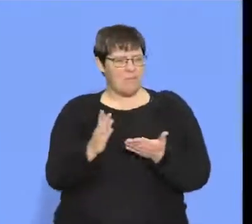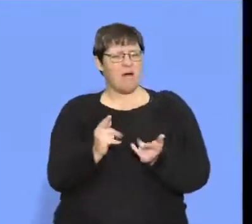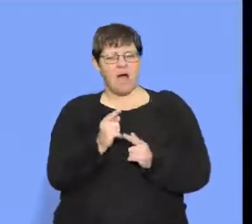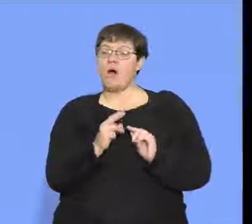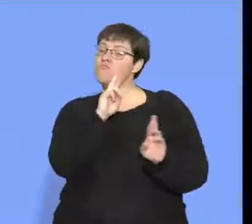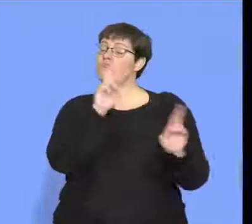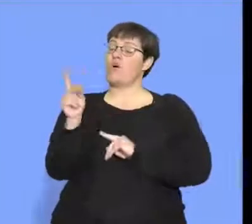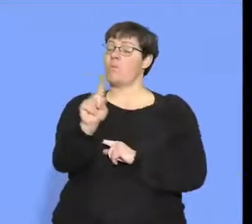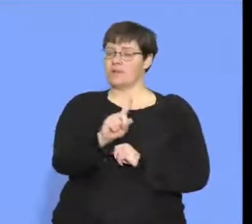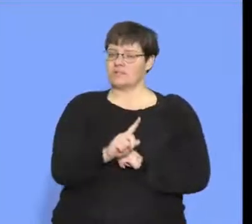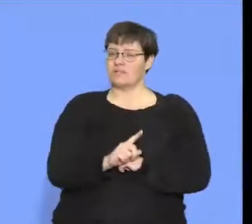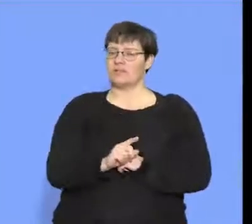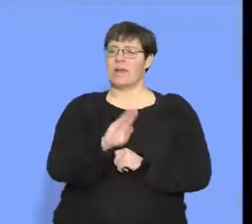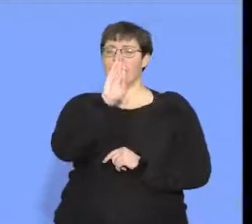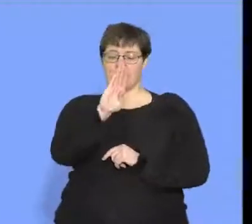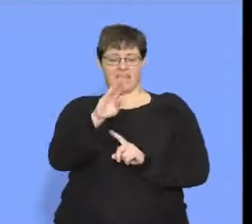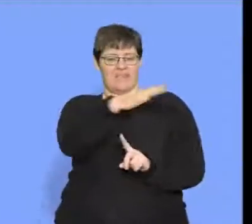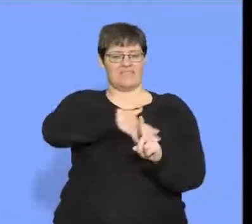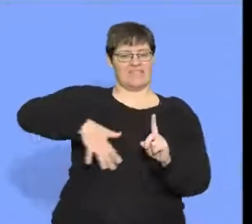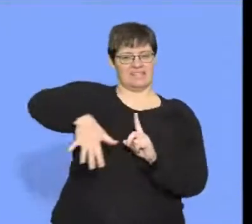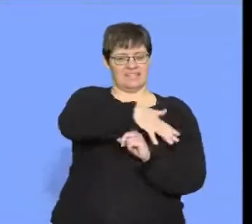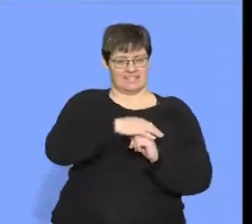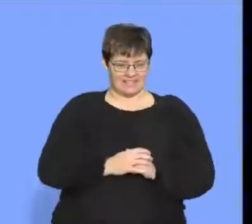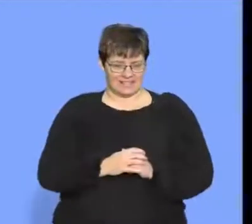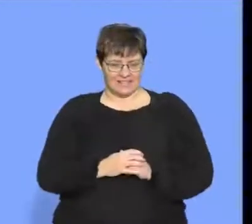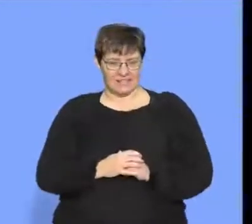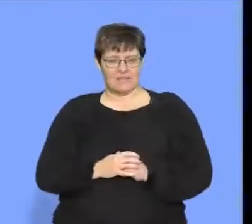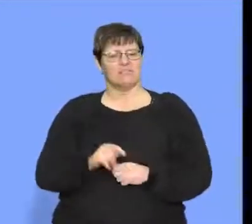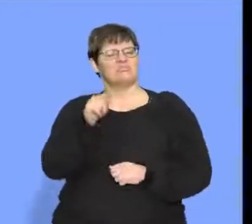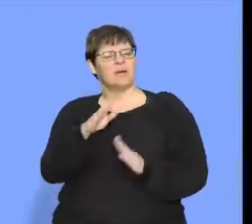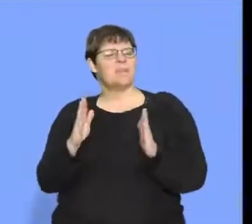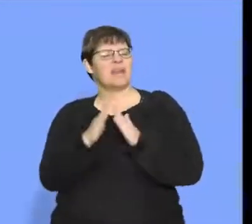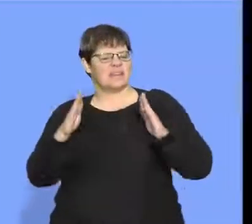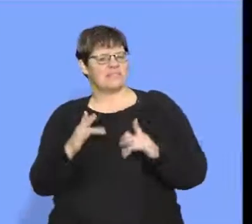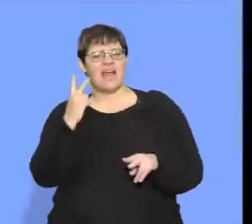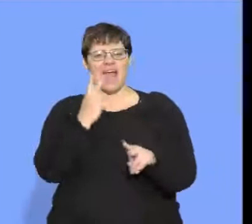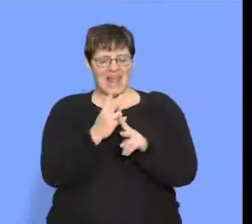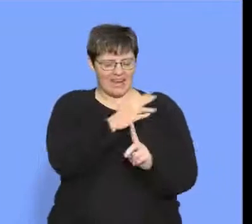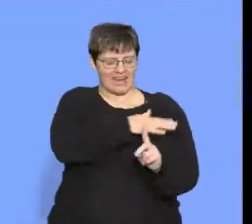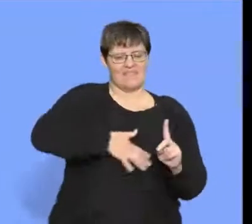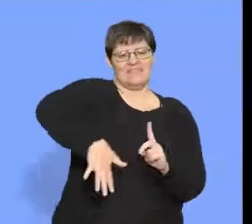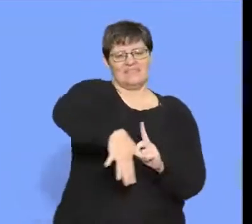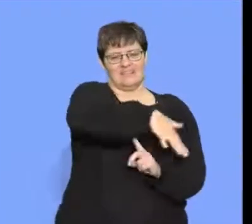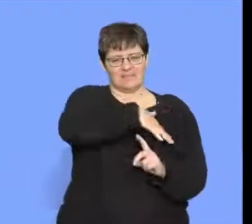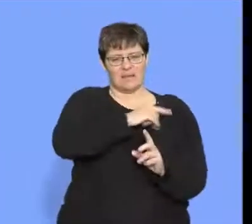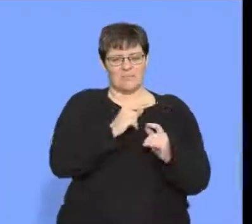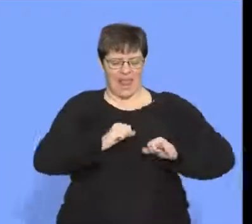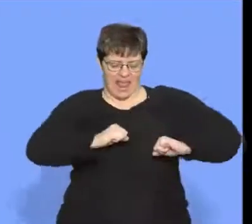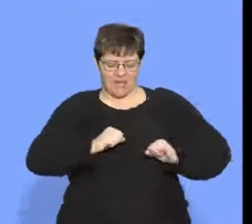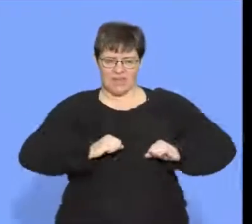they're affectionately referred to as B fields. A magnetic field is simply, again, a field, which